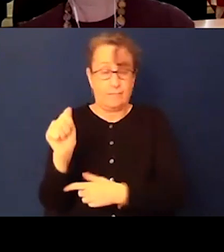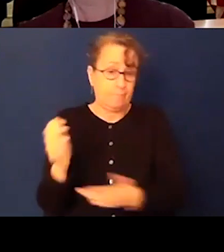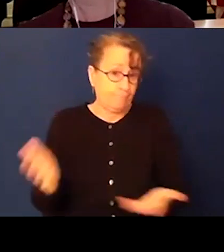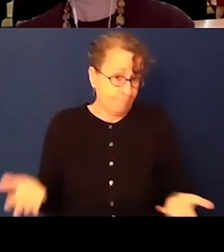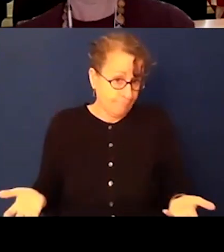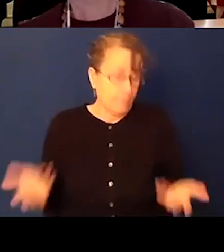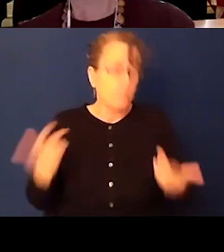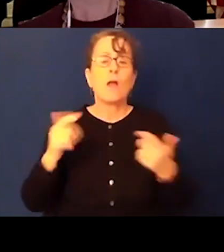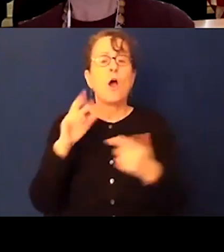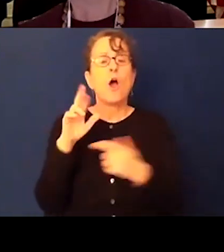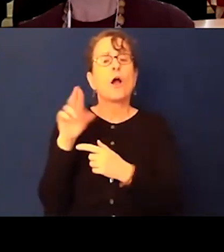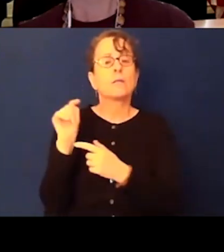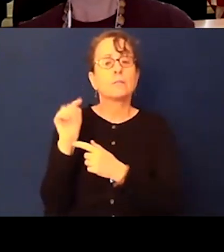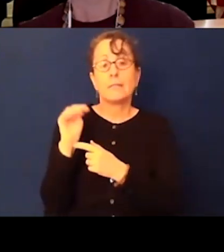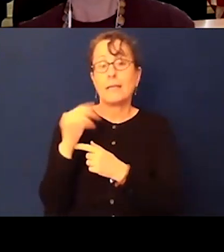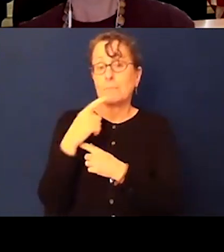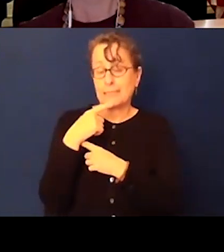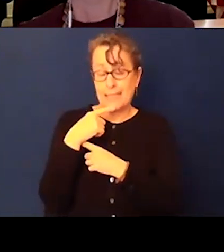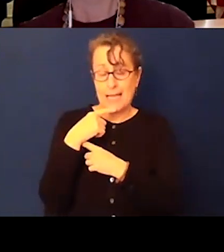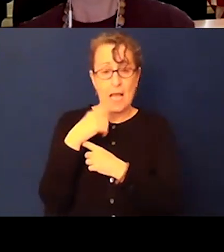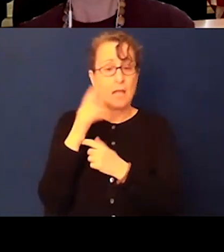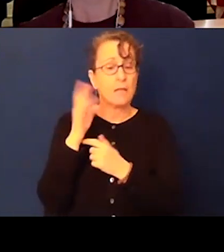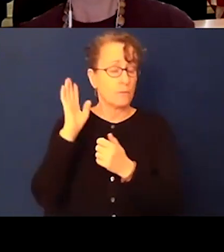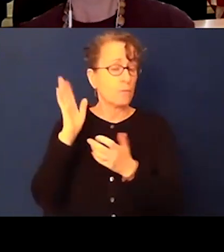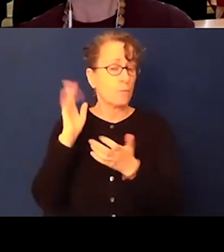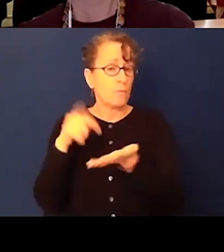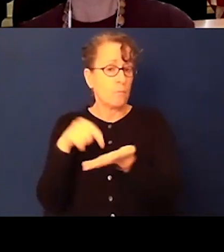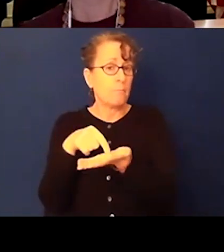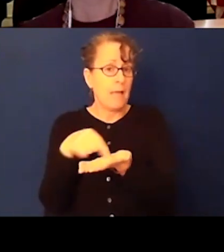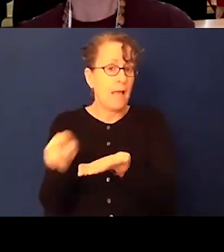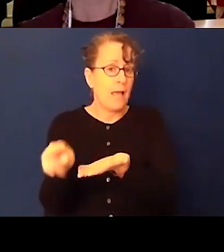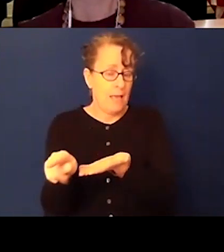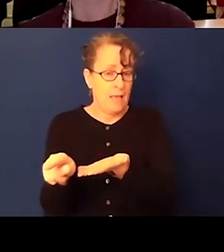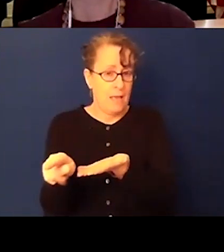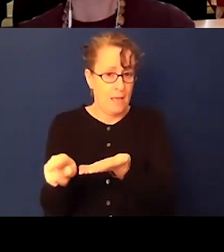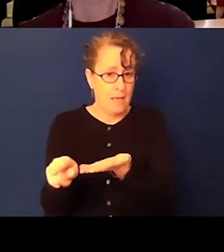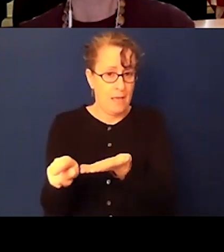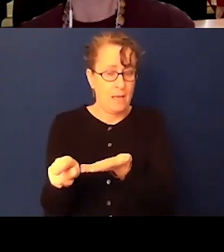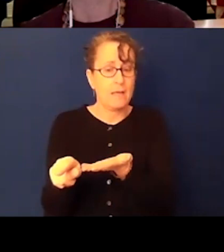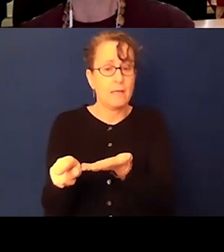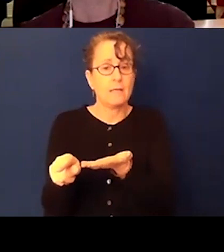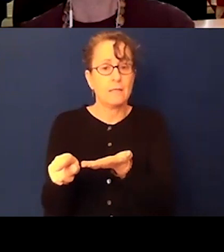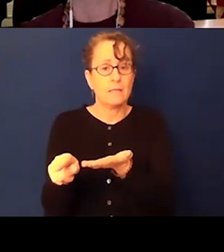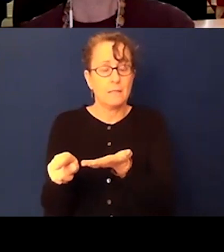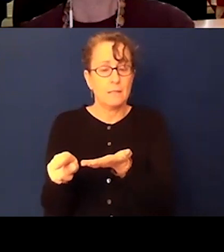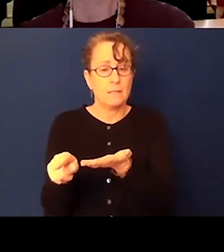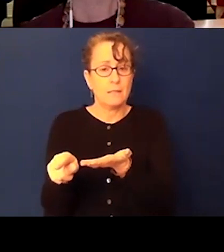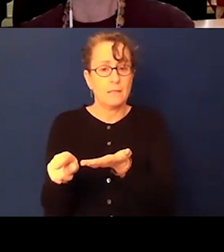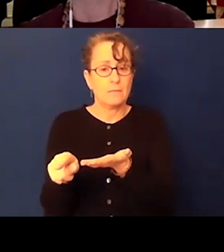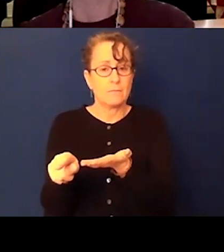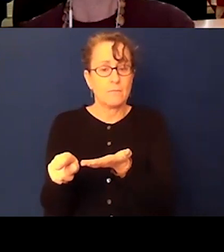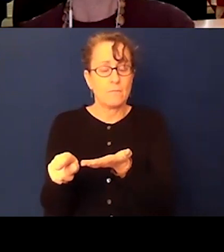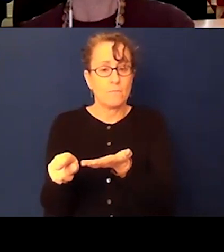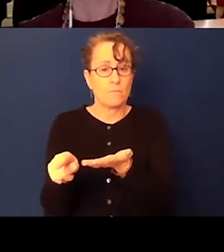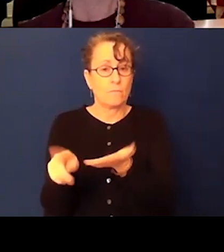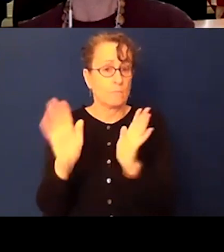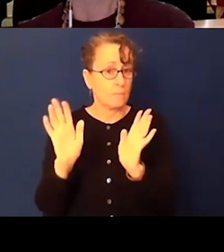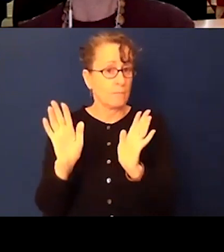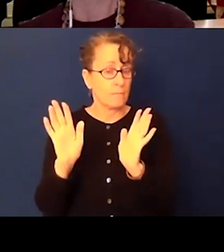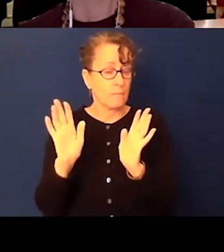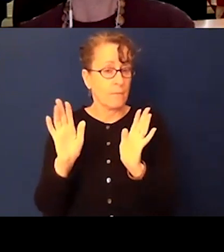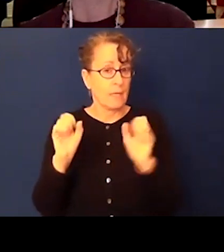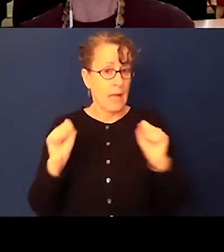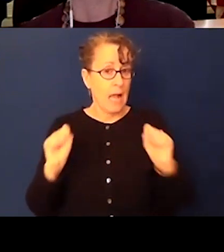that there would be a reimbursable, you know, that it would now be allowed to reimburse dependent care expenses,